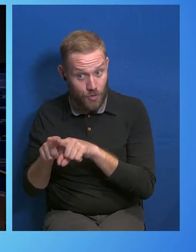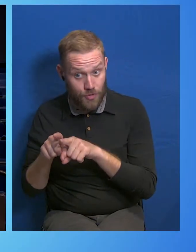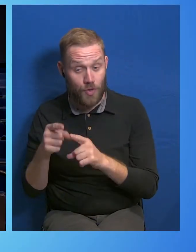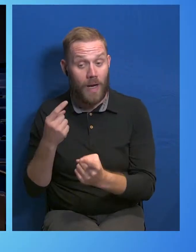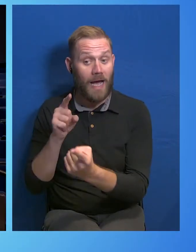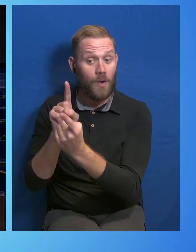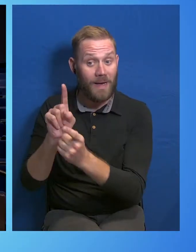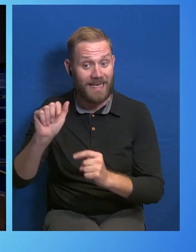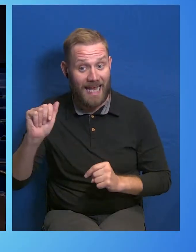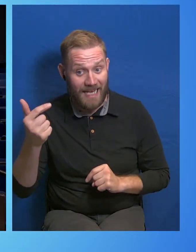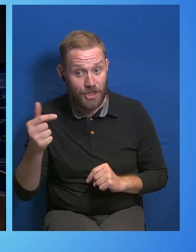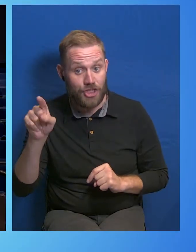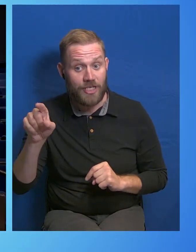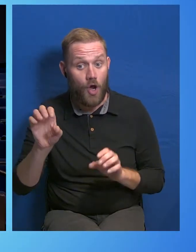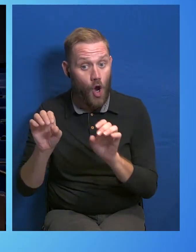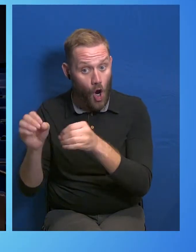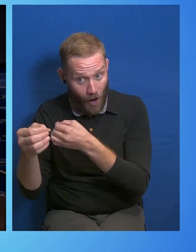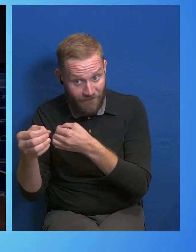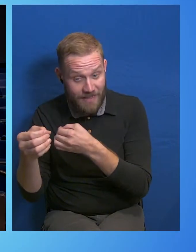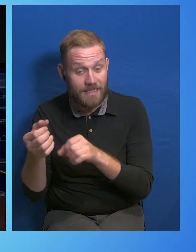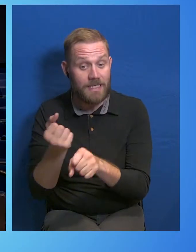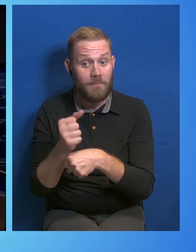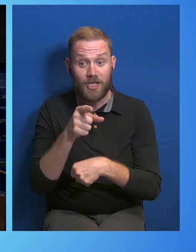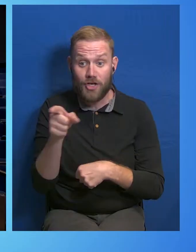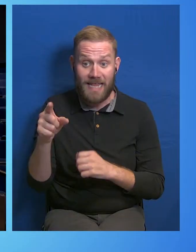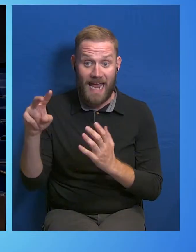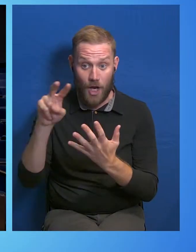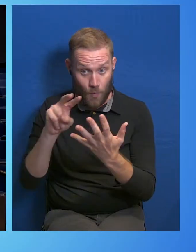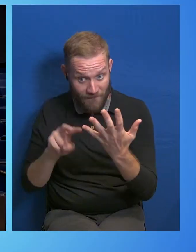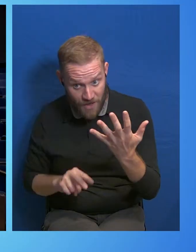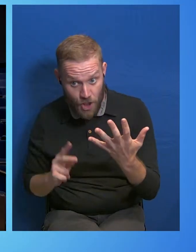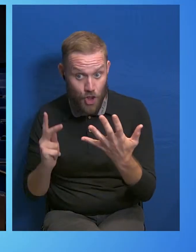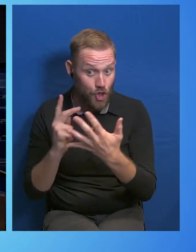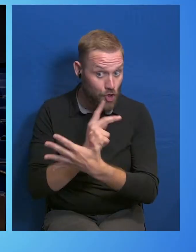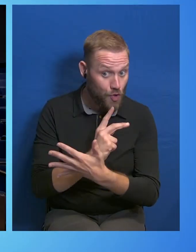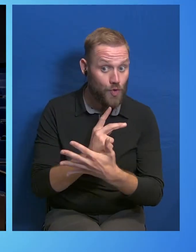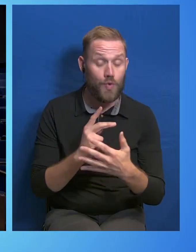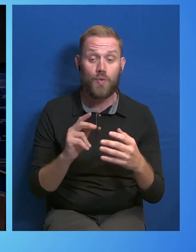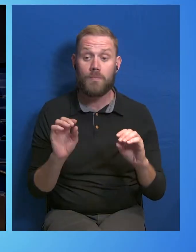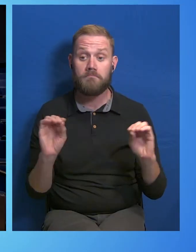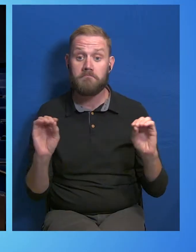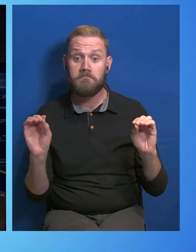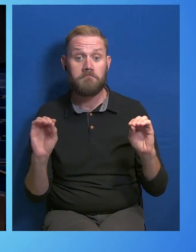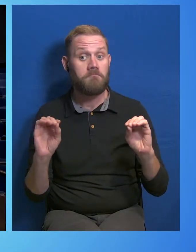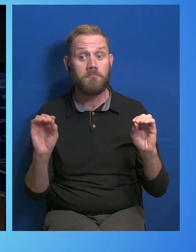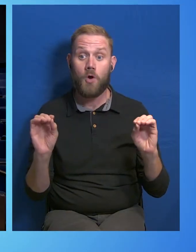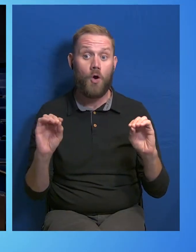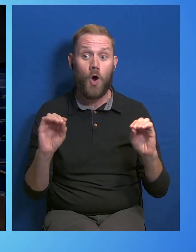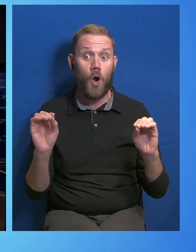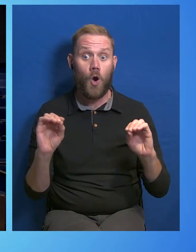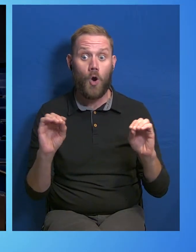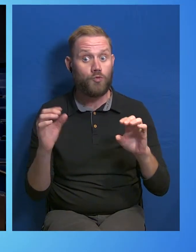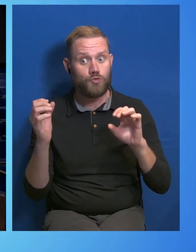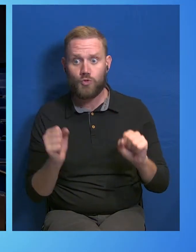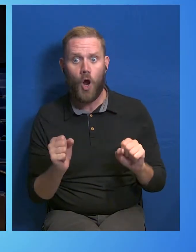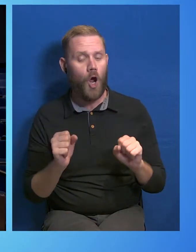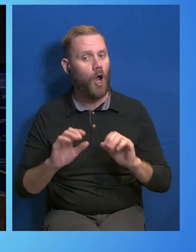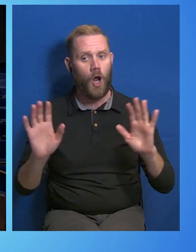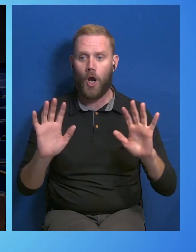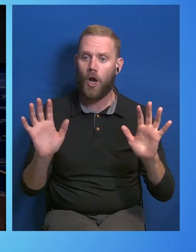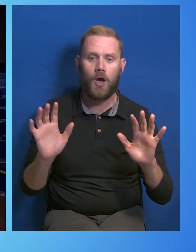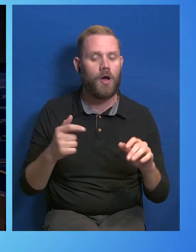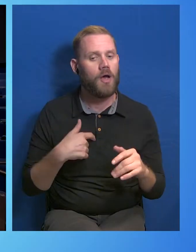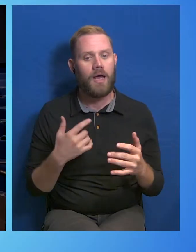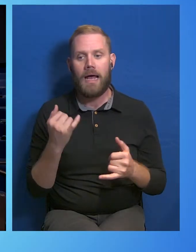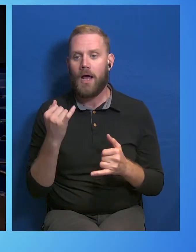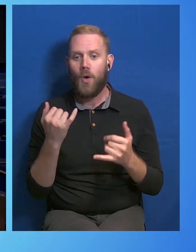Attorney General's office to make sure that they reviewed it and to make sure that there weren't any glaring red flags, because the last thing that